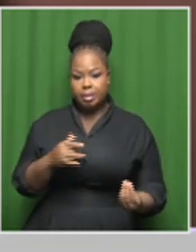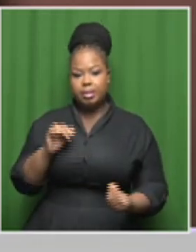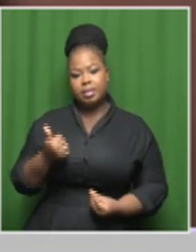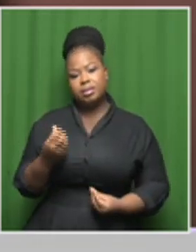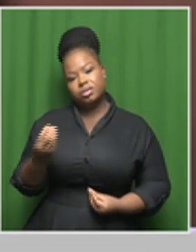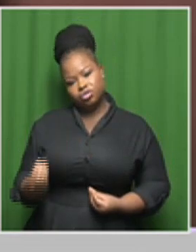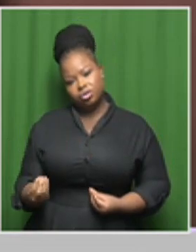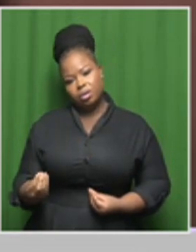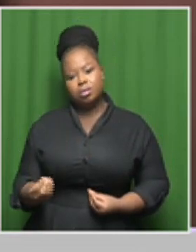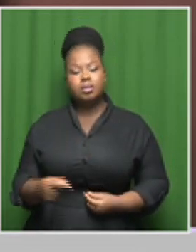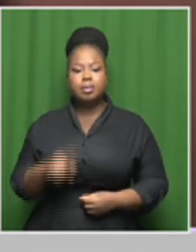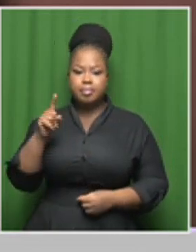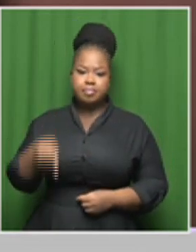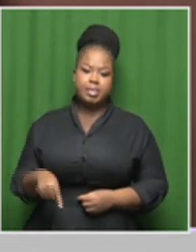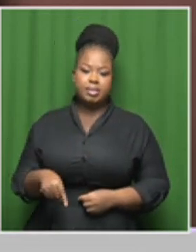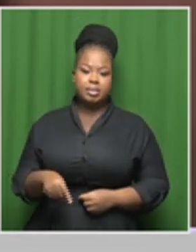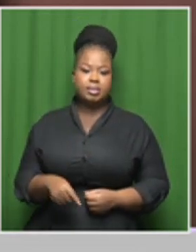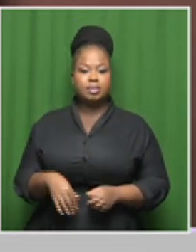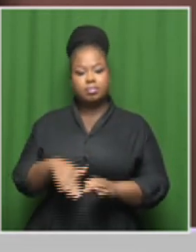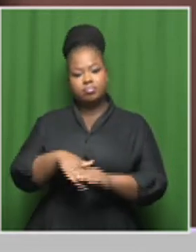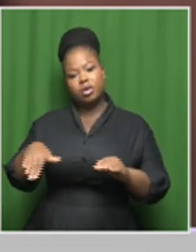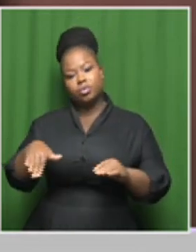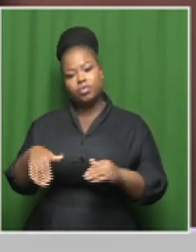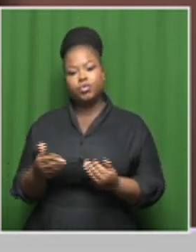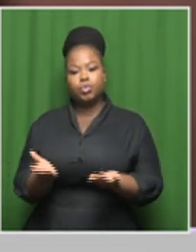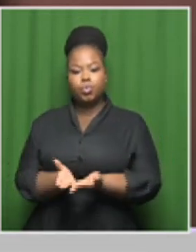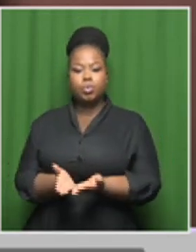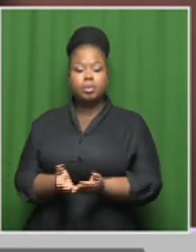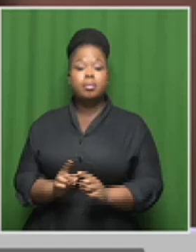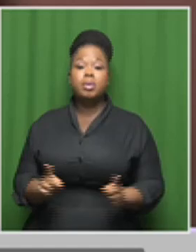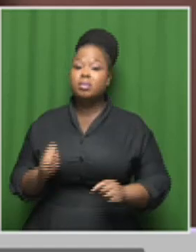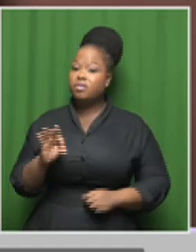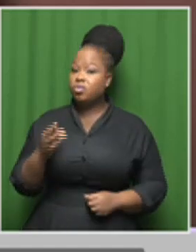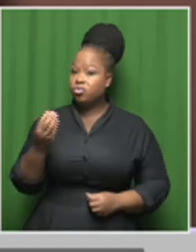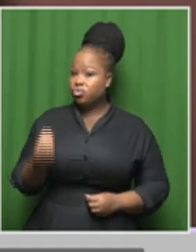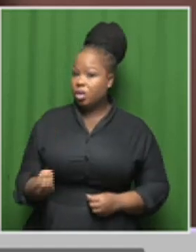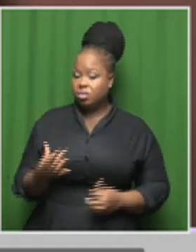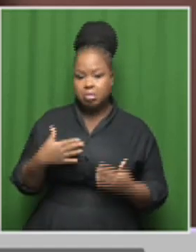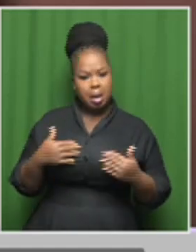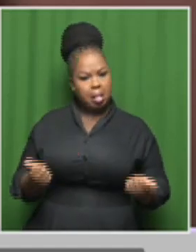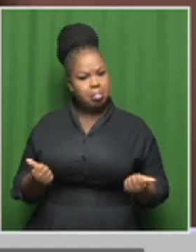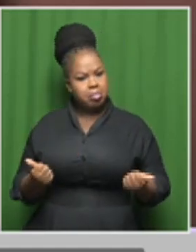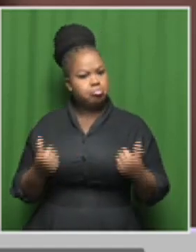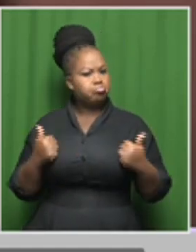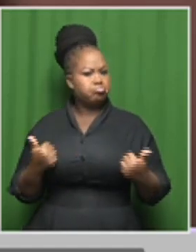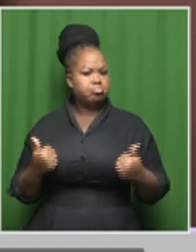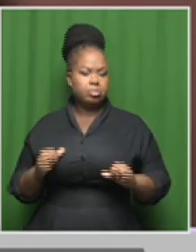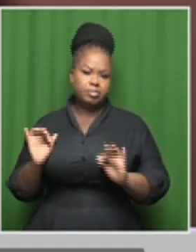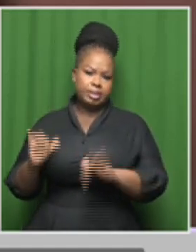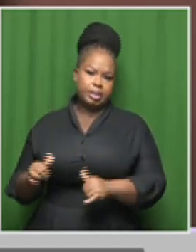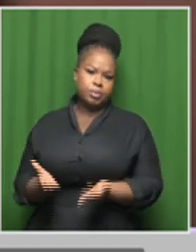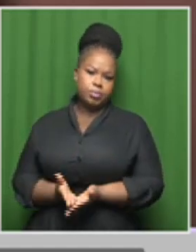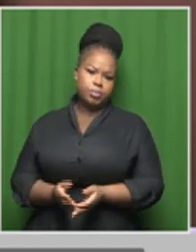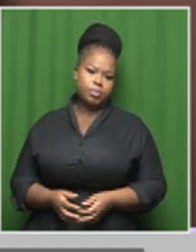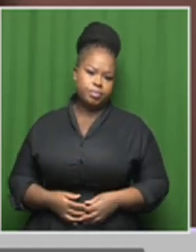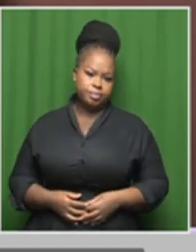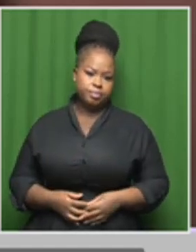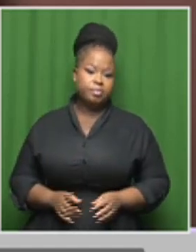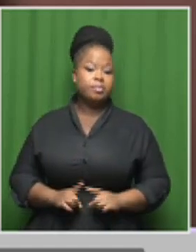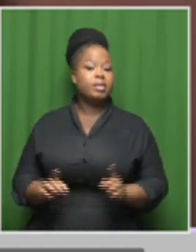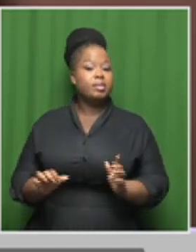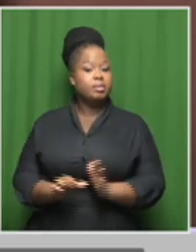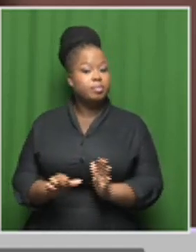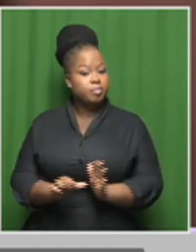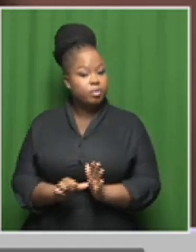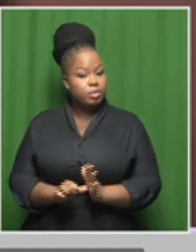child would then need to be taken out of school. But if your child is healthy and well, they may stay in school. The main thing